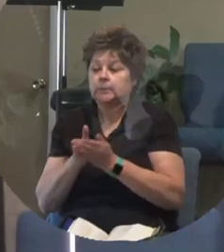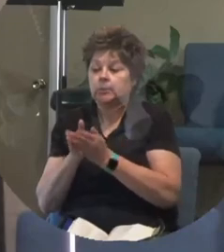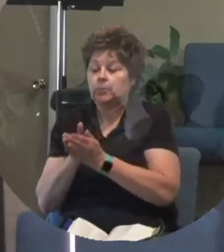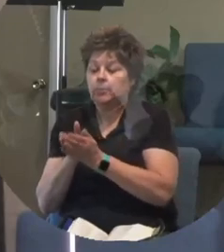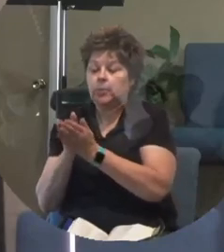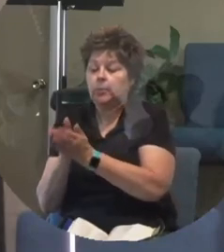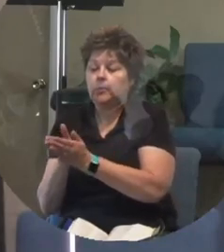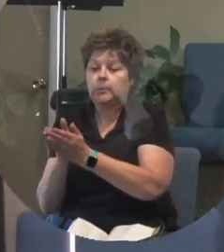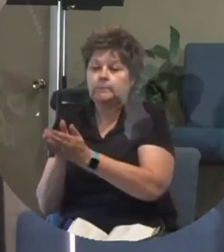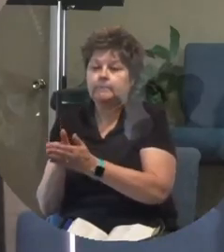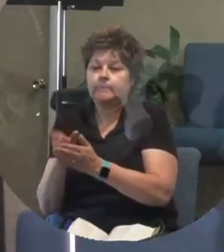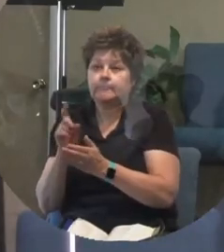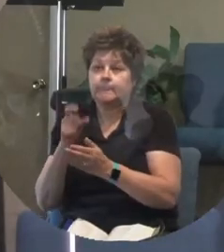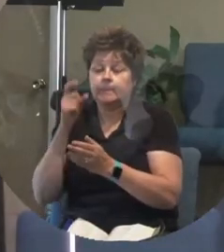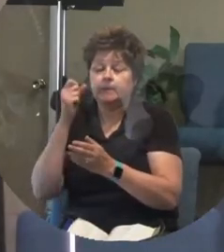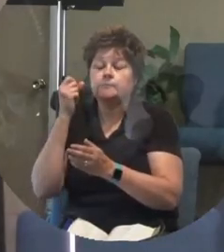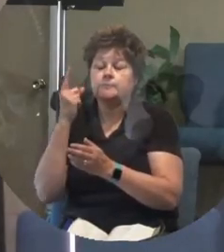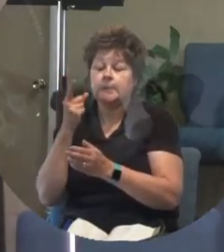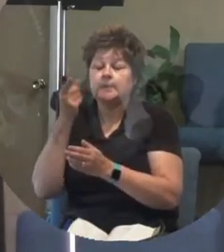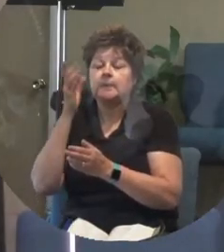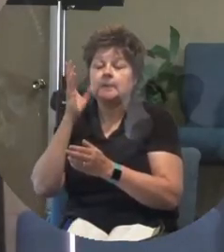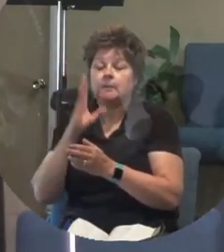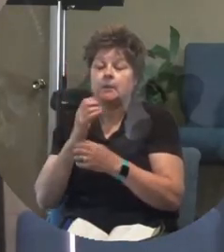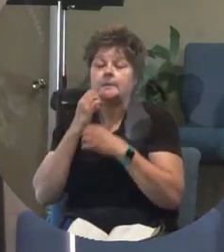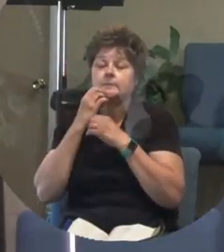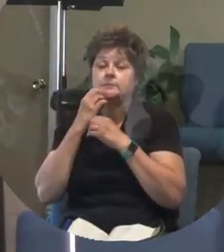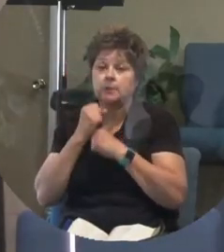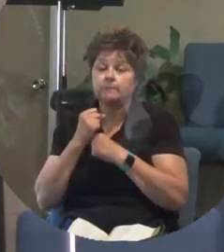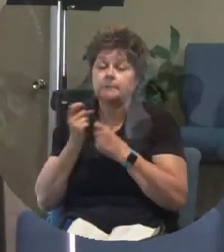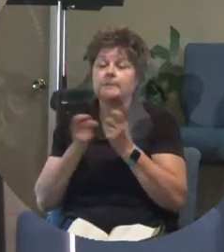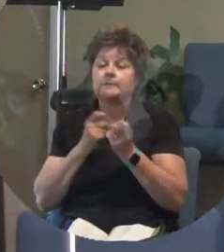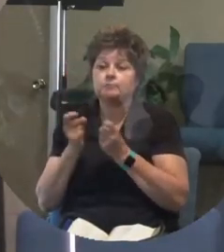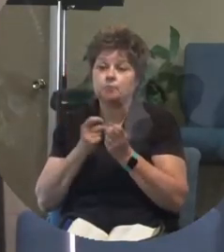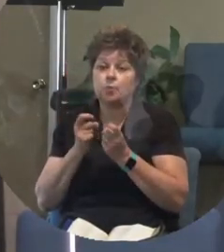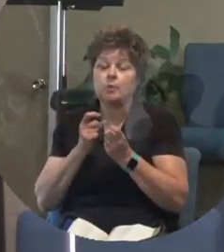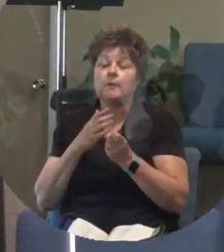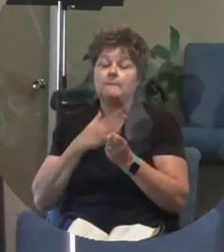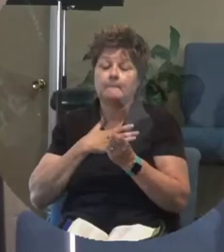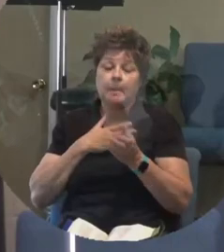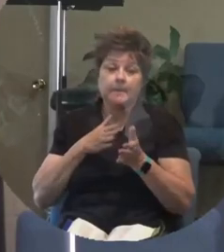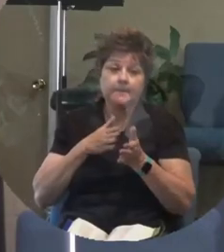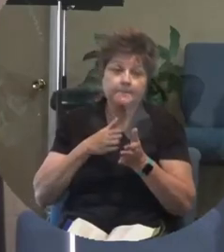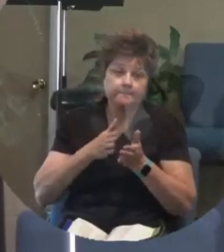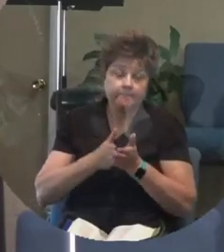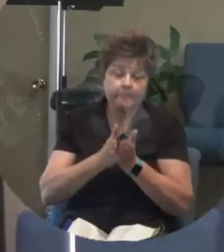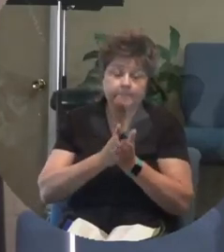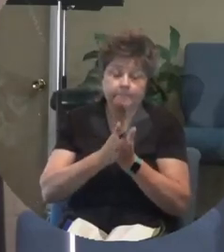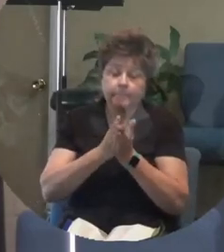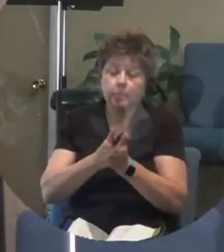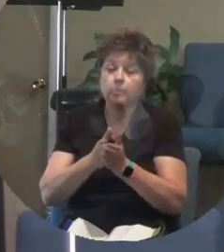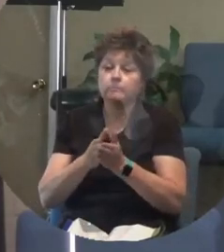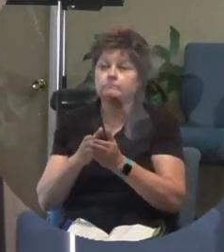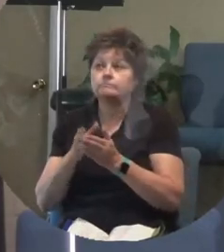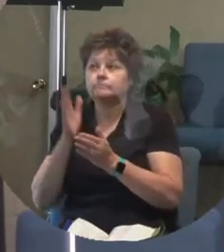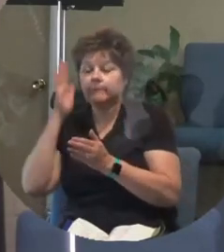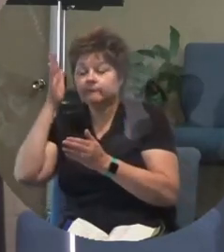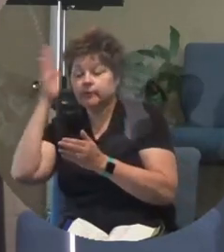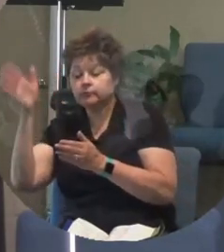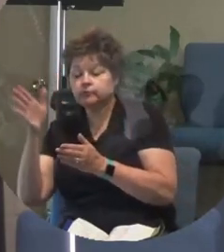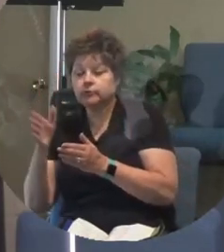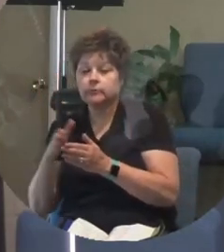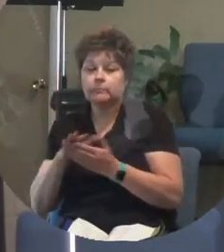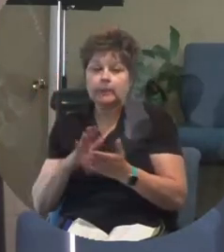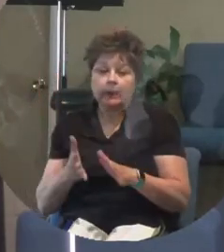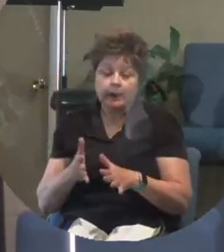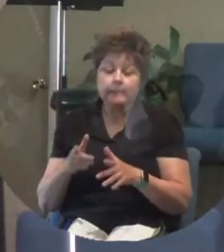having to recognize that God is sovereignly in control of my boat, my future, my life, my drowning, my living, as He is with